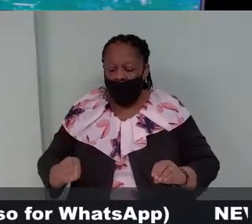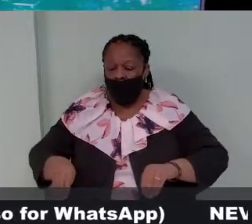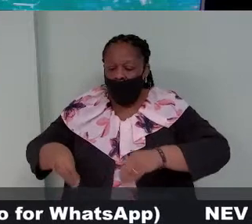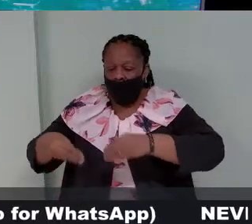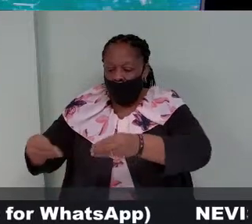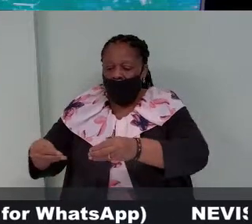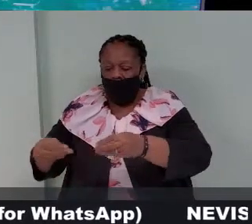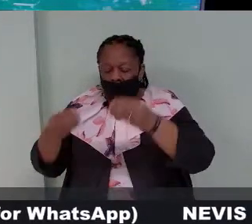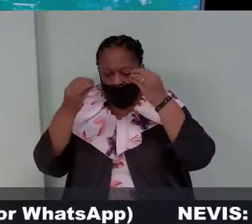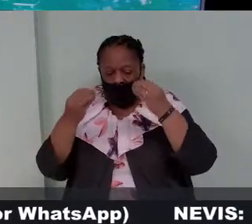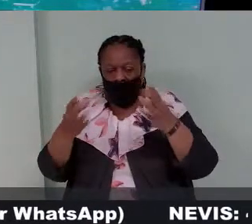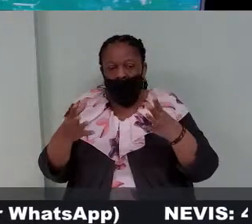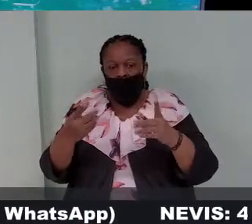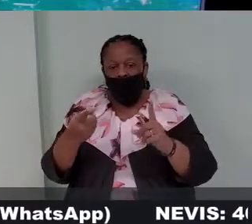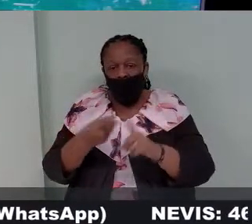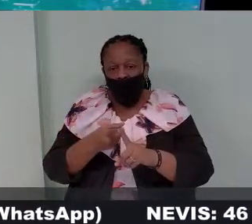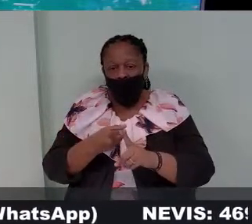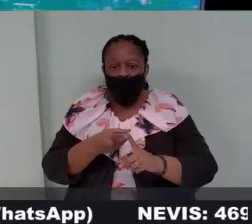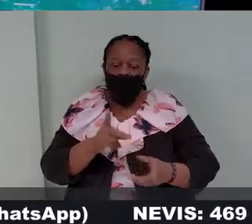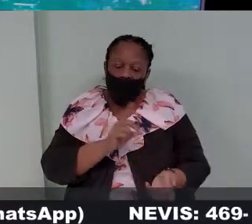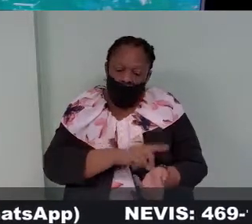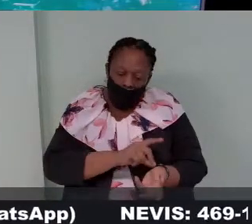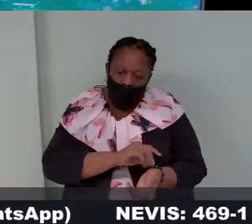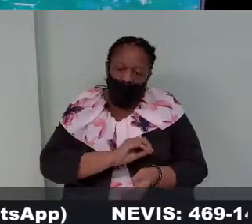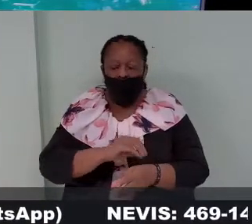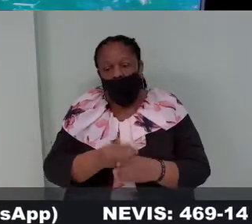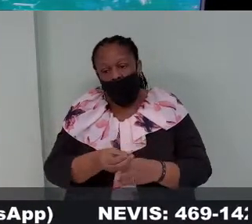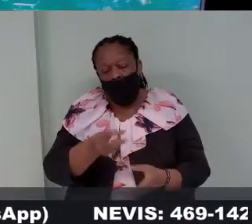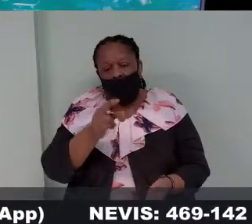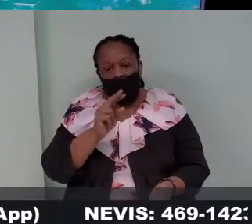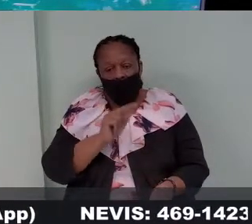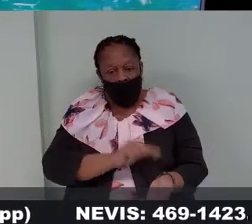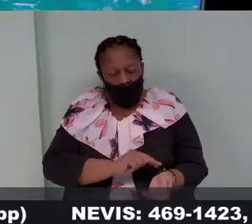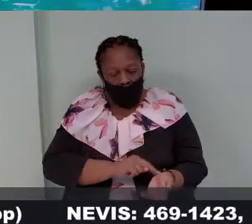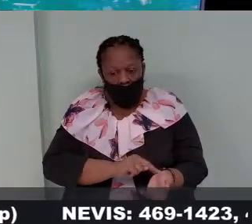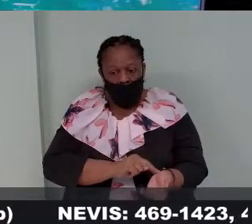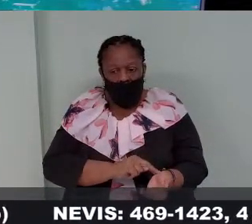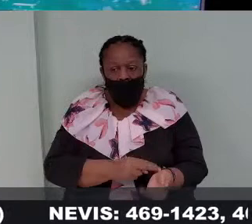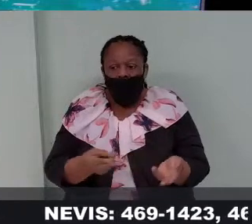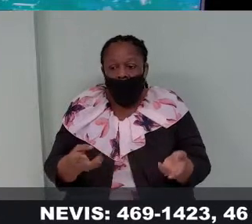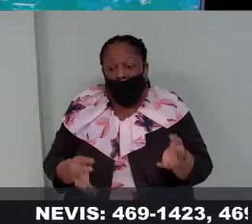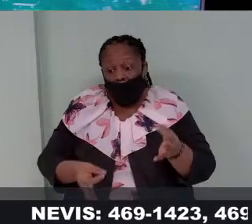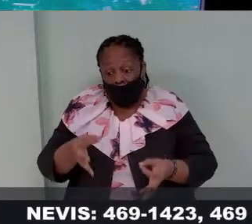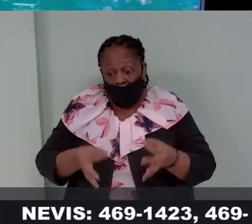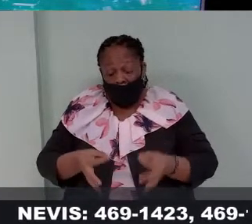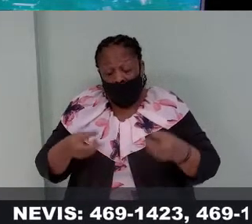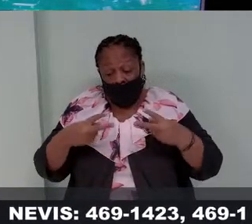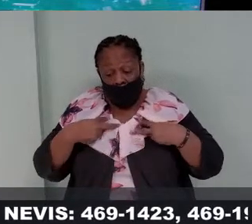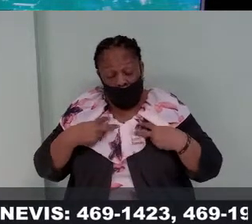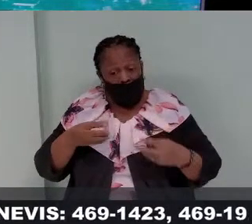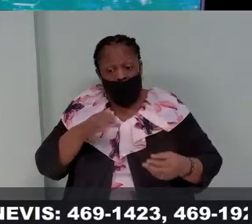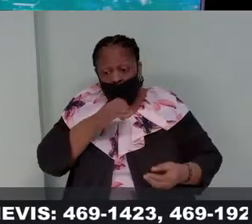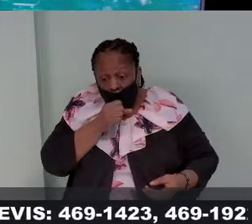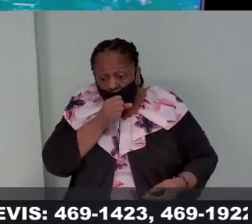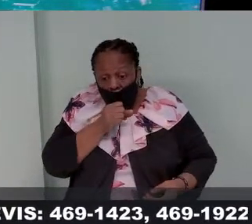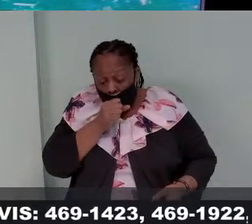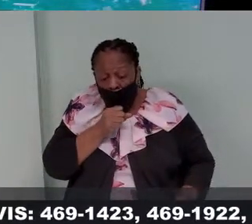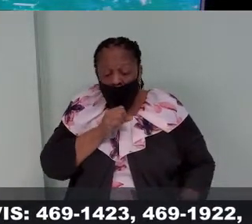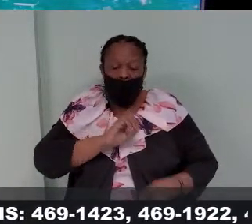team, daily updates as to their health status. So if they begin to exhibit signs and symptoms